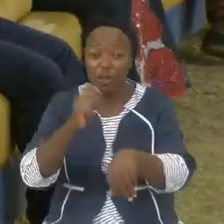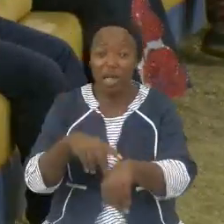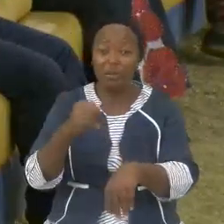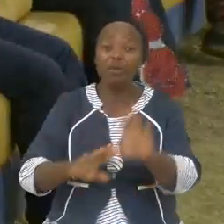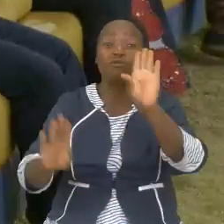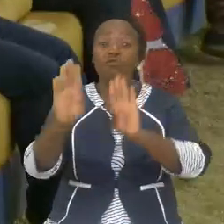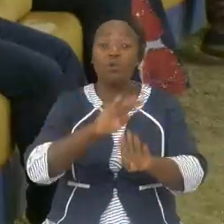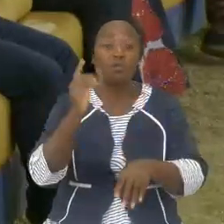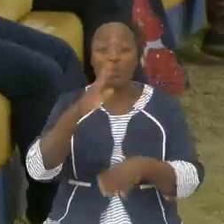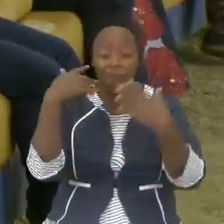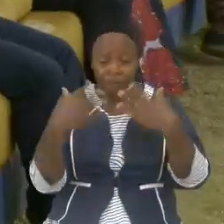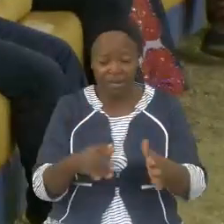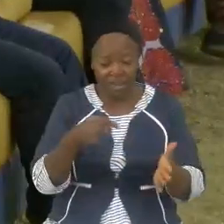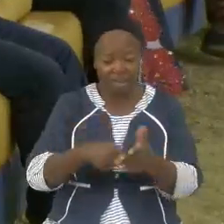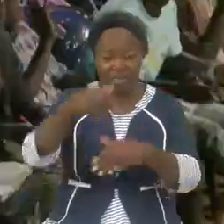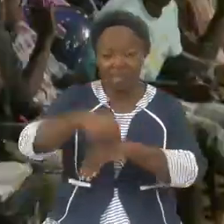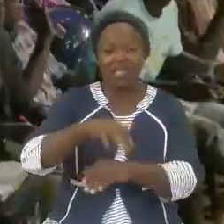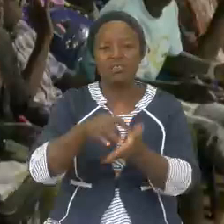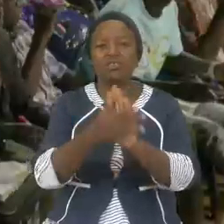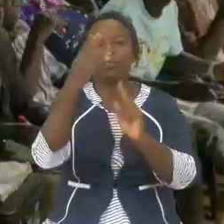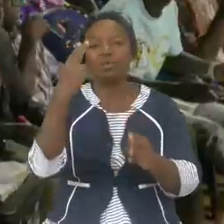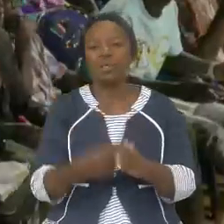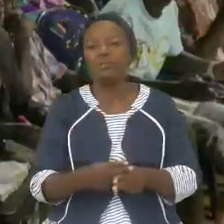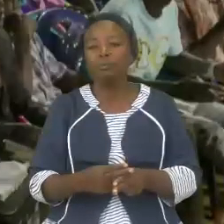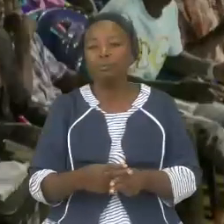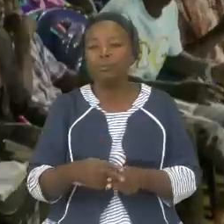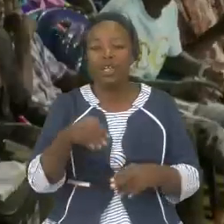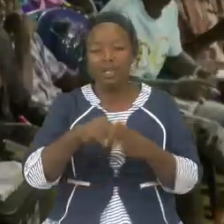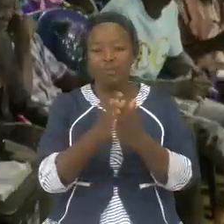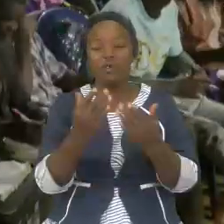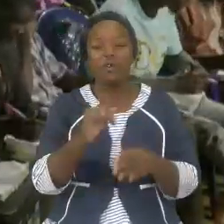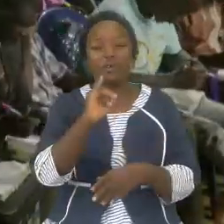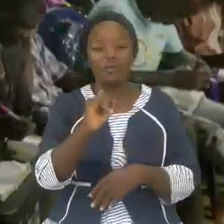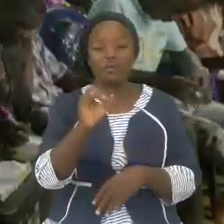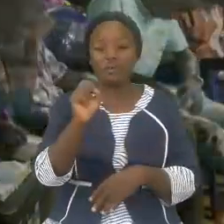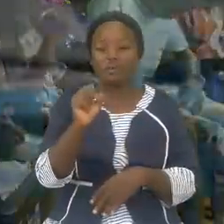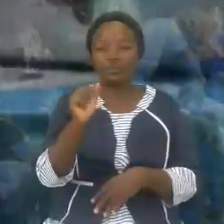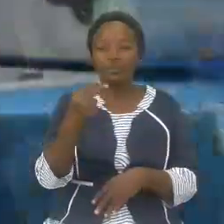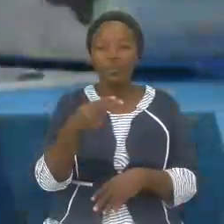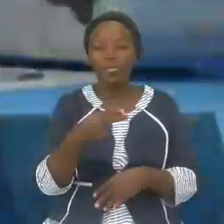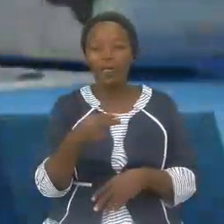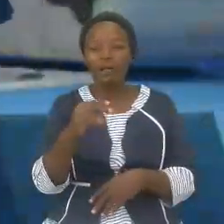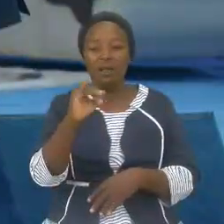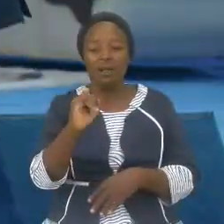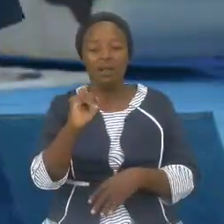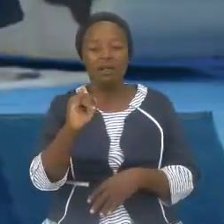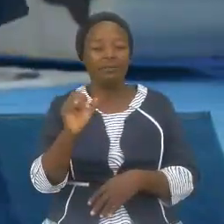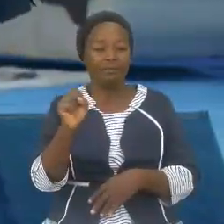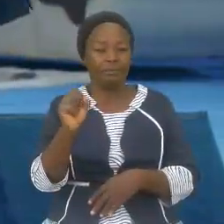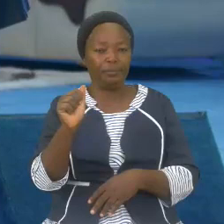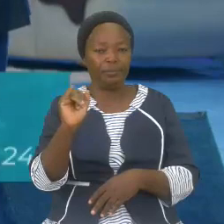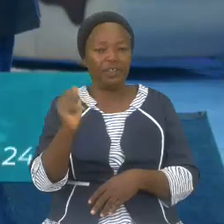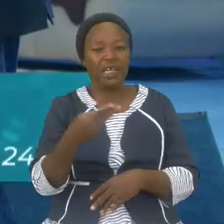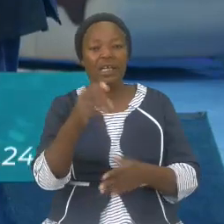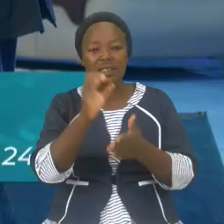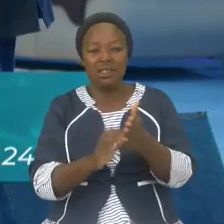trouble will be over in Jesus' name. Isaiah chapter 33, and I'm reading from verse 2. Isaiah chapter